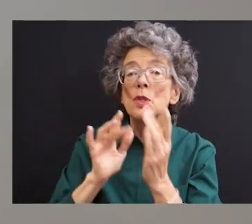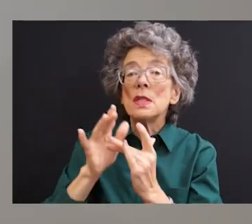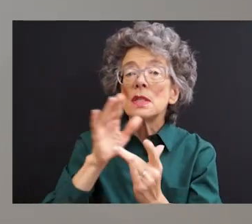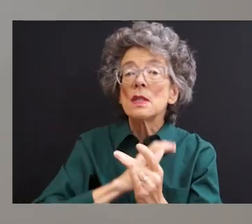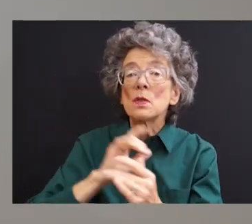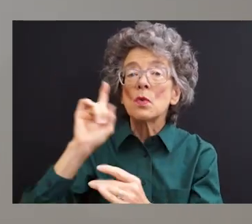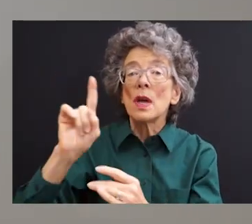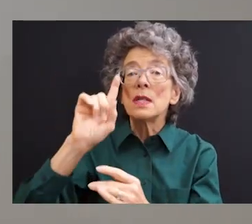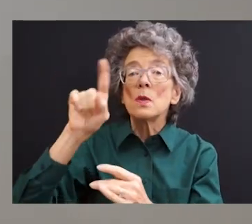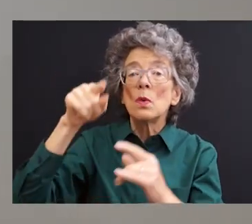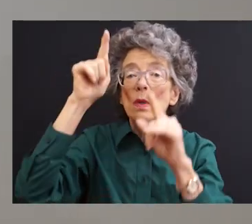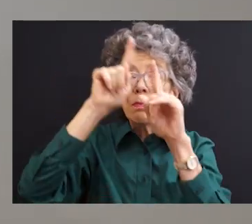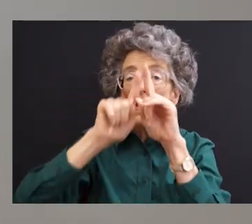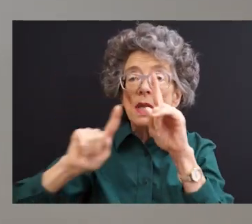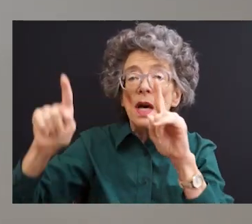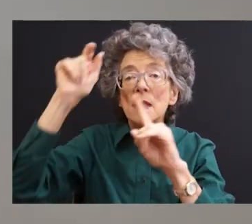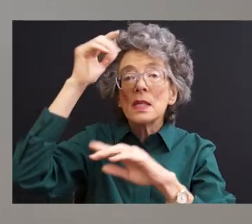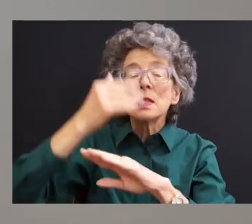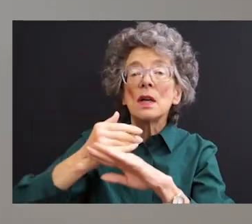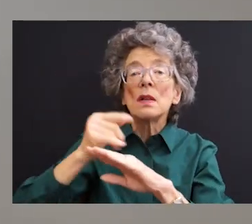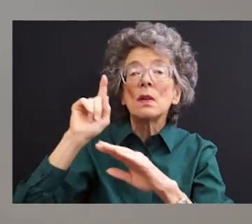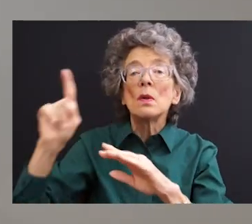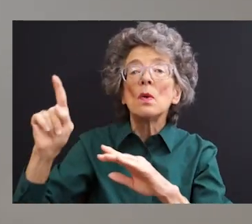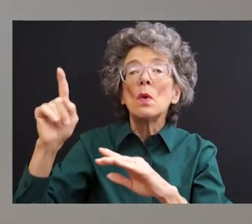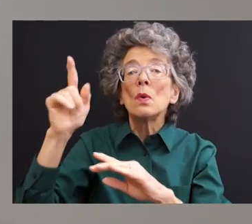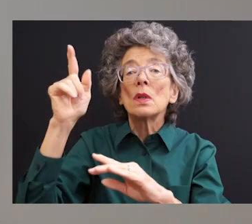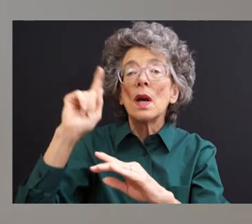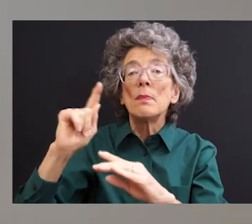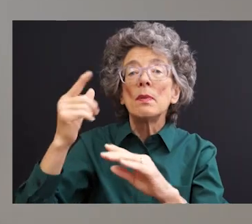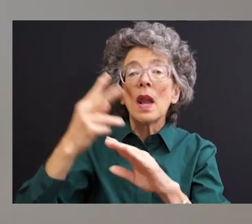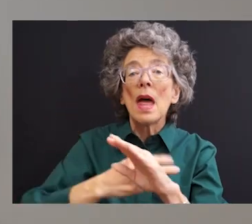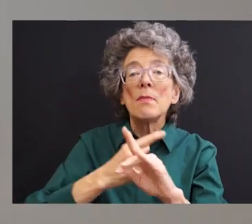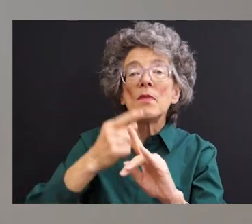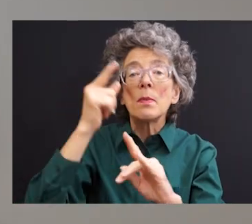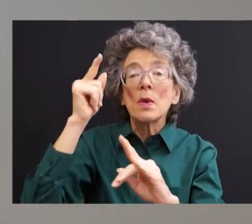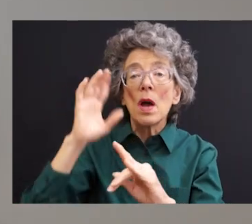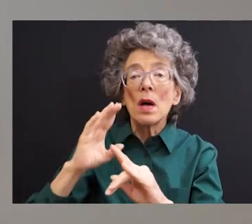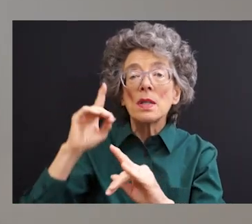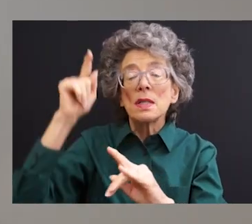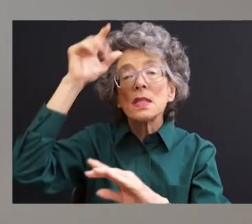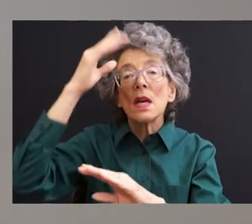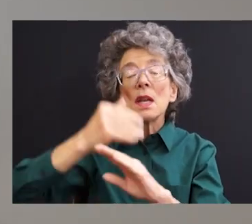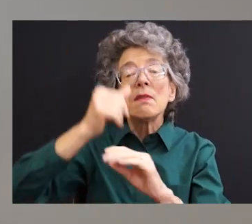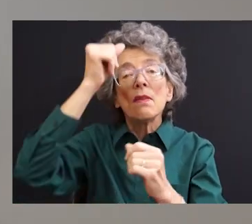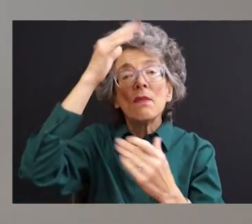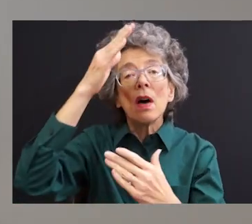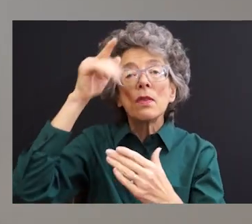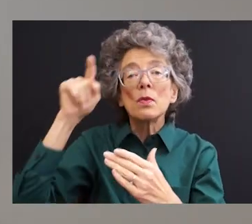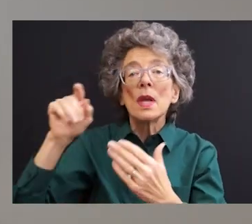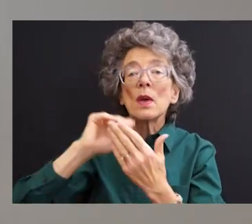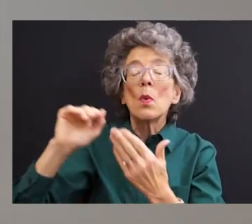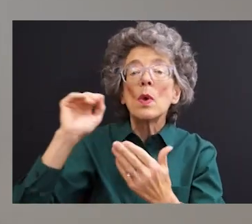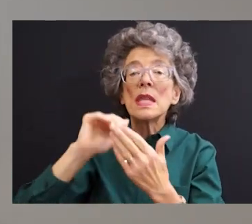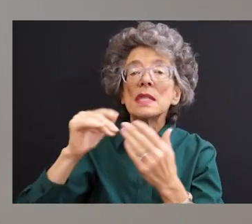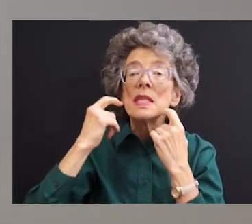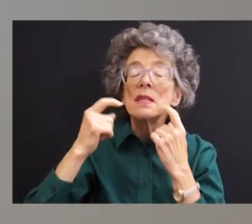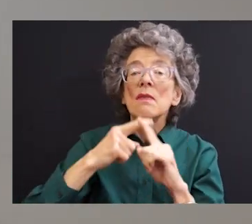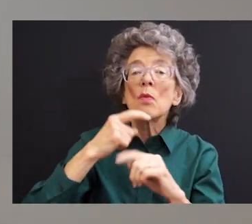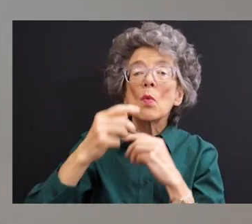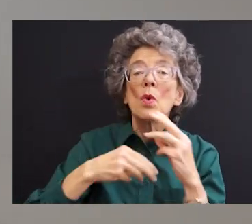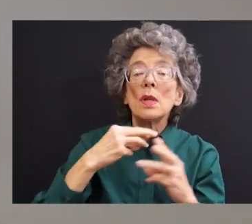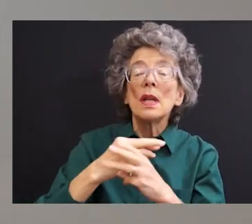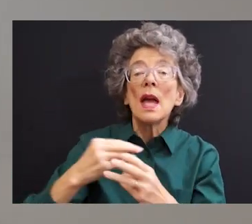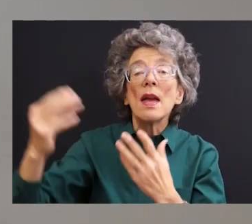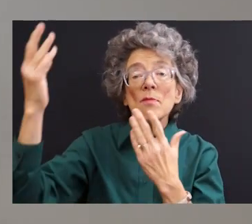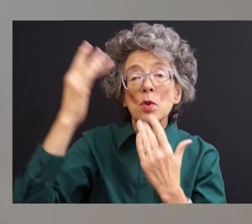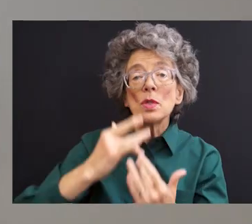only begotten Son, Lord God, Lamb of God, Son of the Father, you take away the sins of the world,